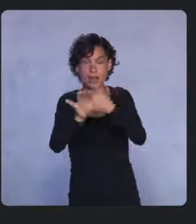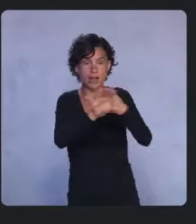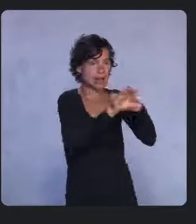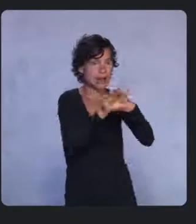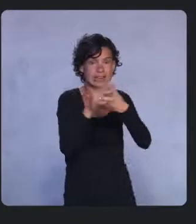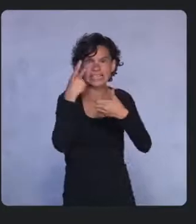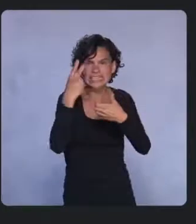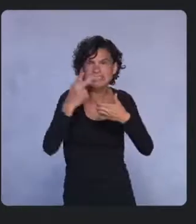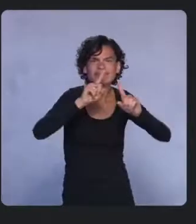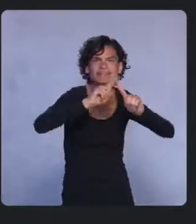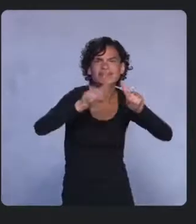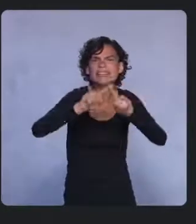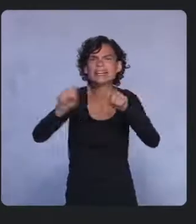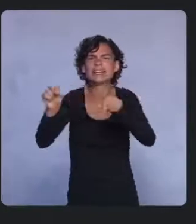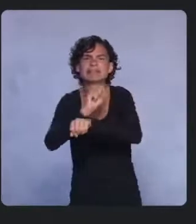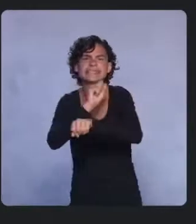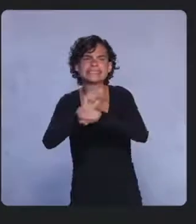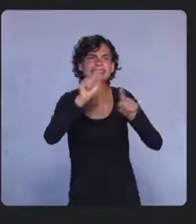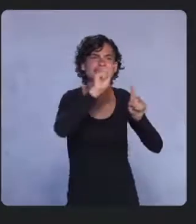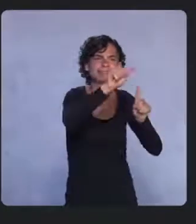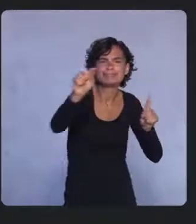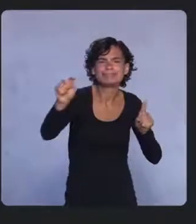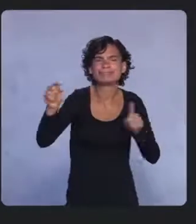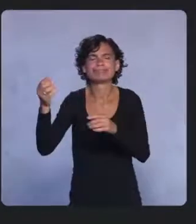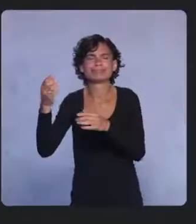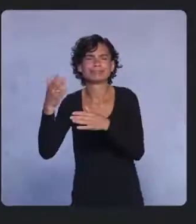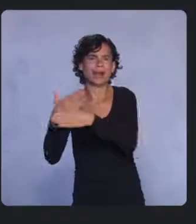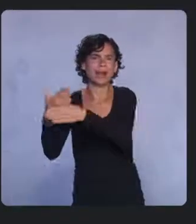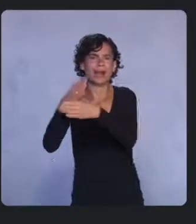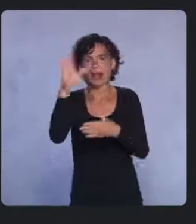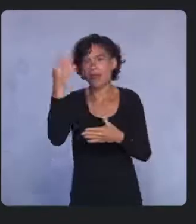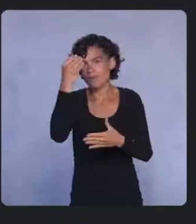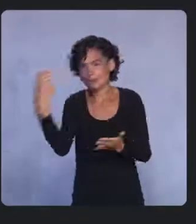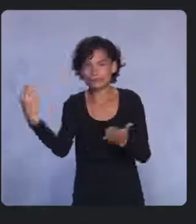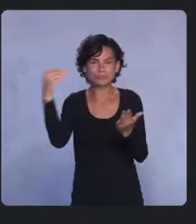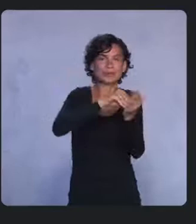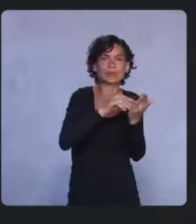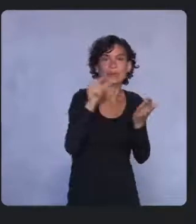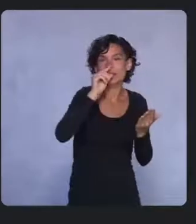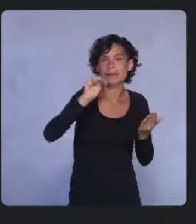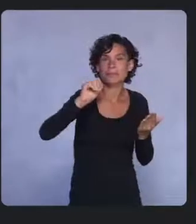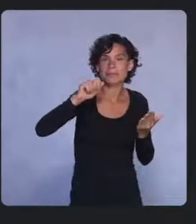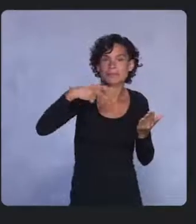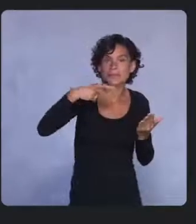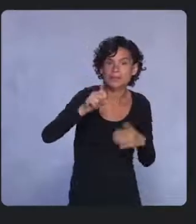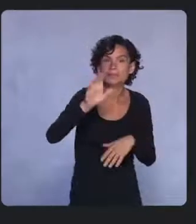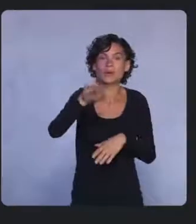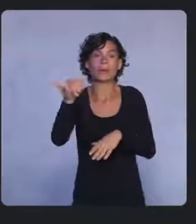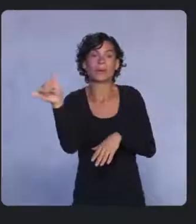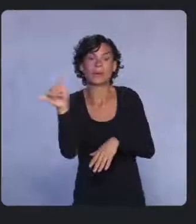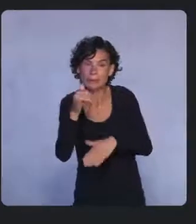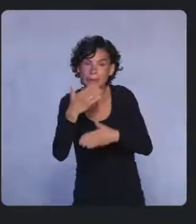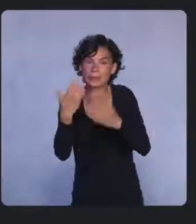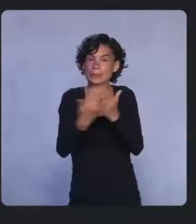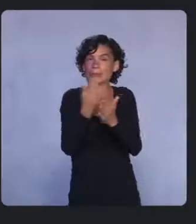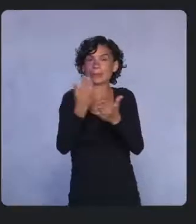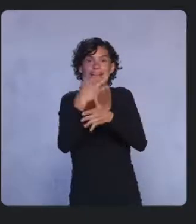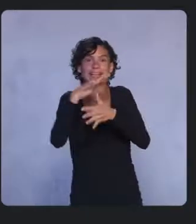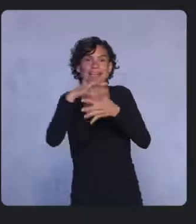businesses sharing rich information on Google Maps. In addition, there are a host of new features coming to Live View later this